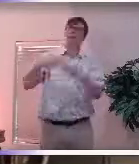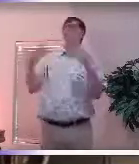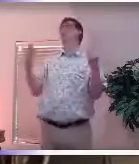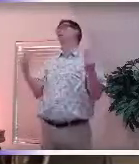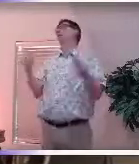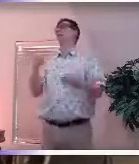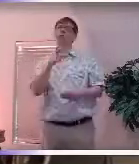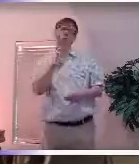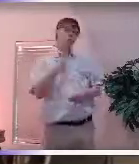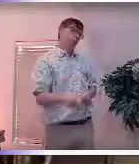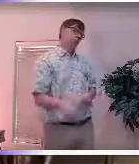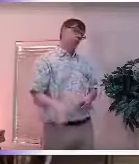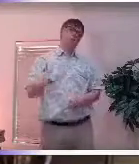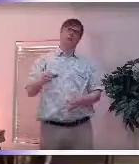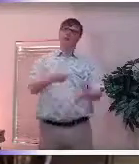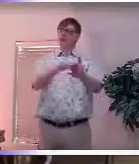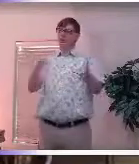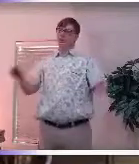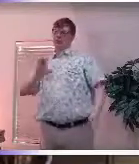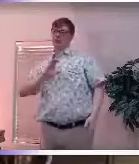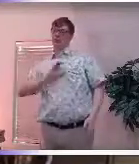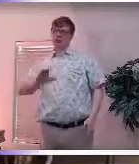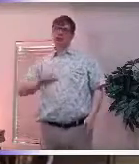How many of us are taking care of these bodies?